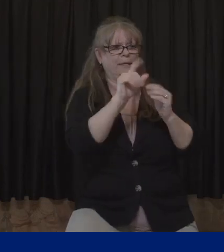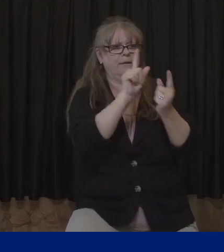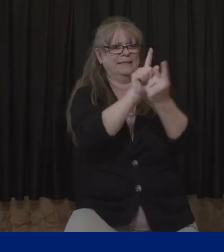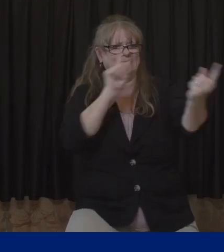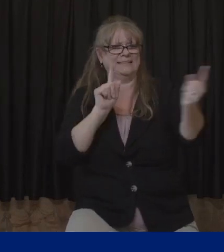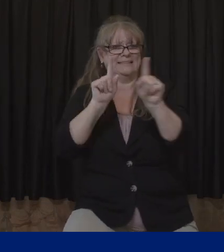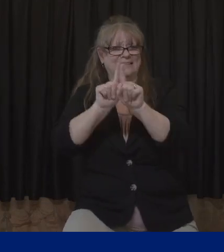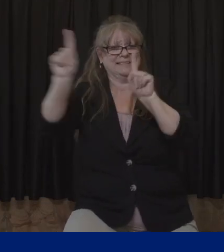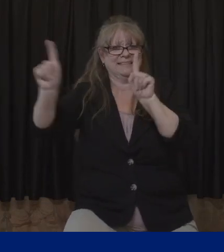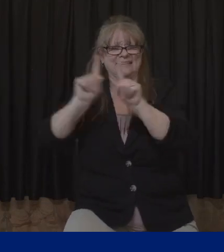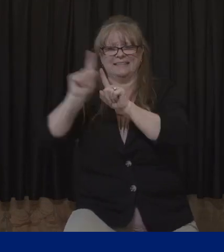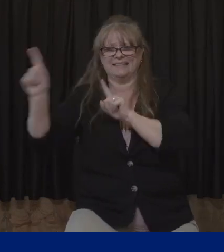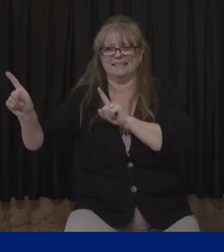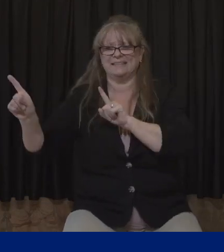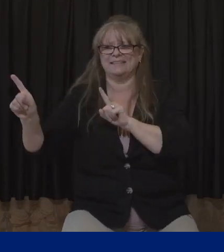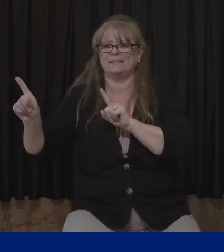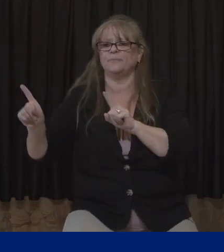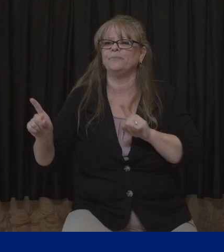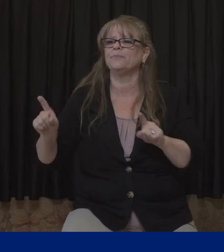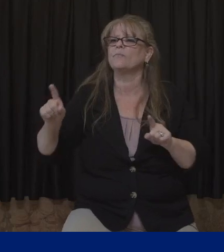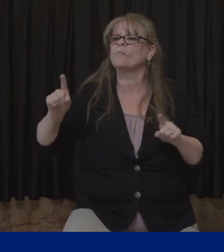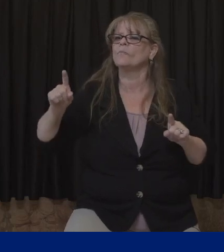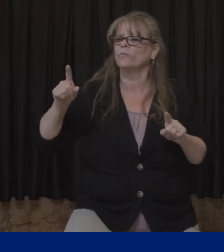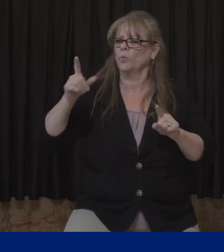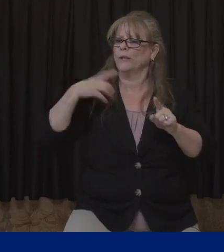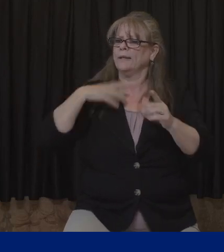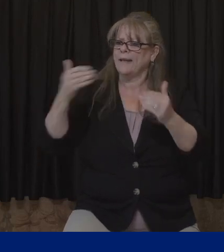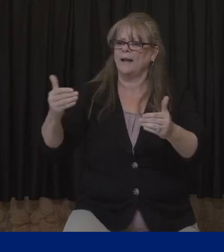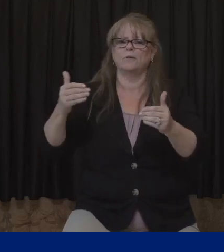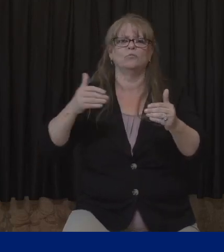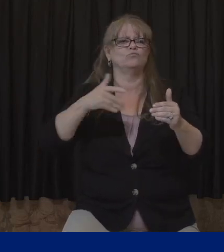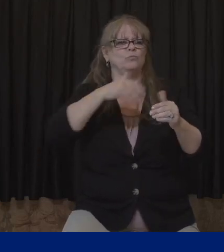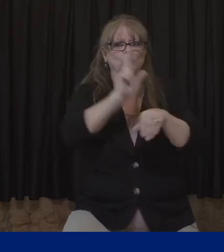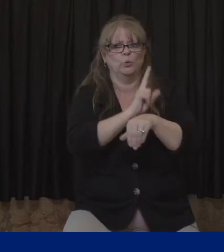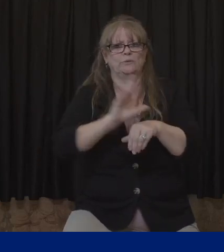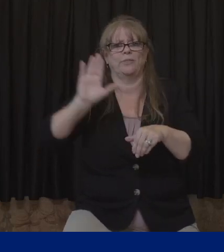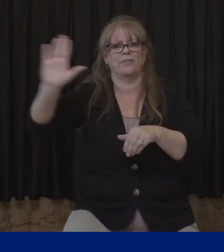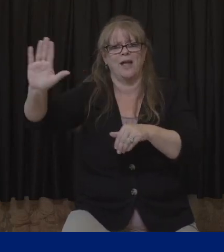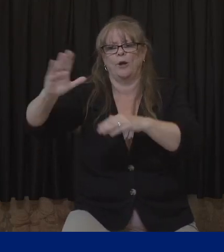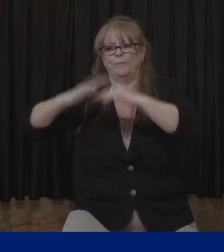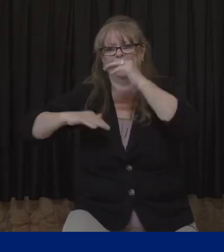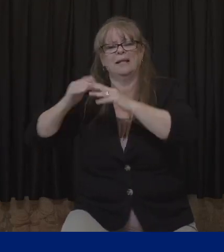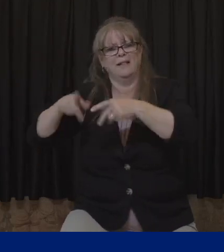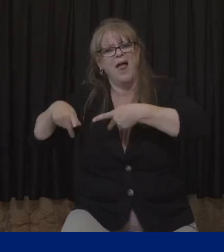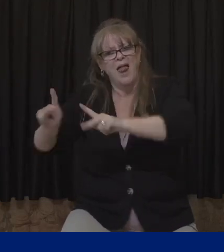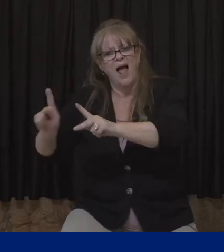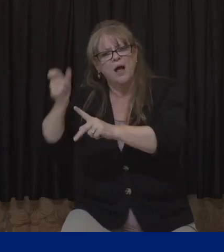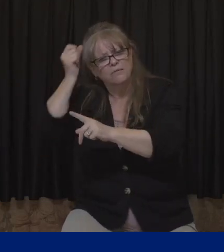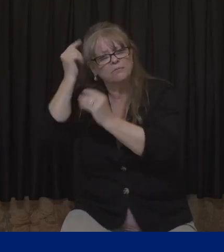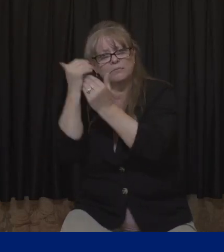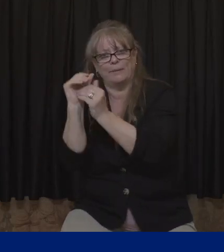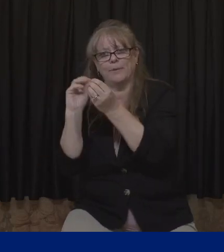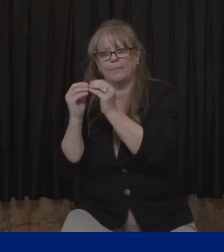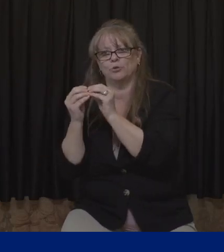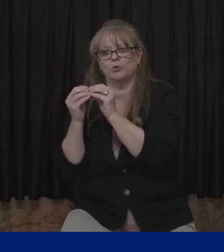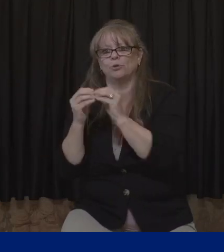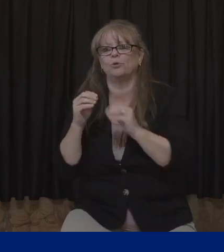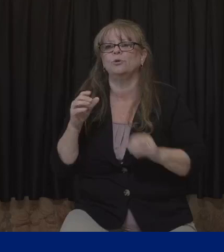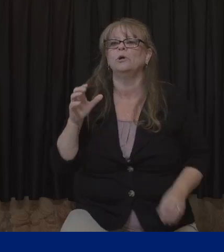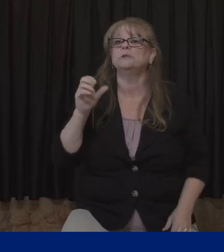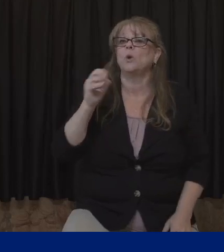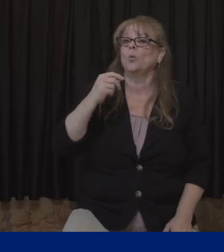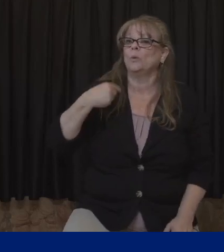all good uses of schools. Many of them are doing that. And I think the president was thrilled that we are being able to use our school buildings